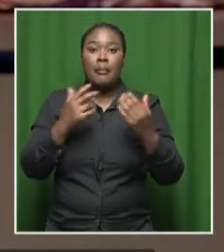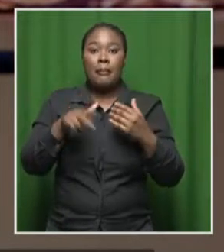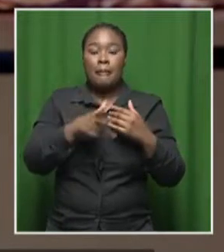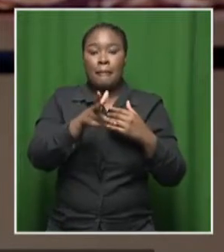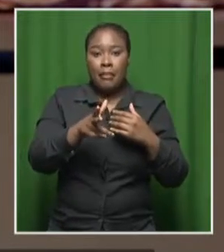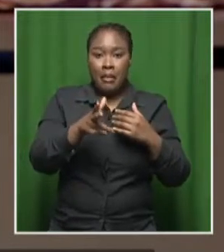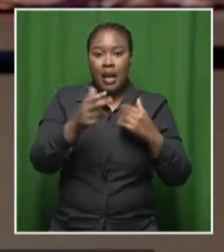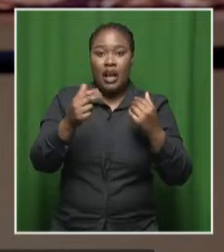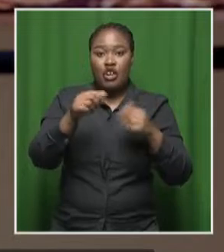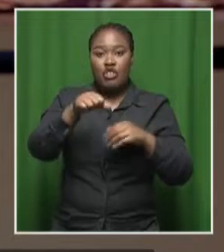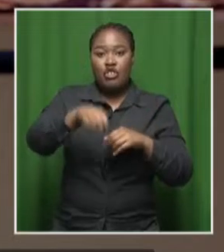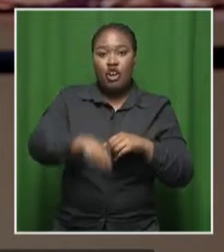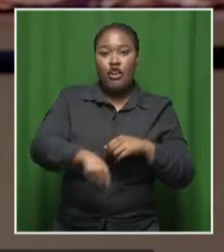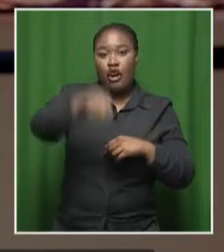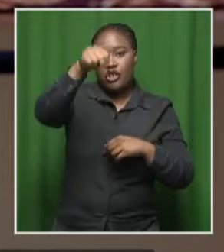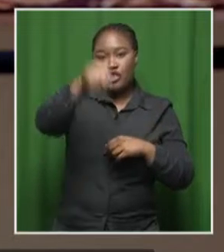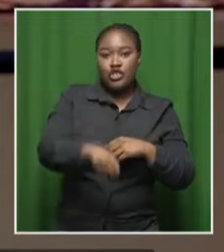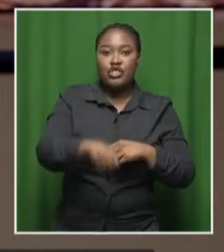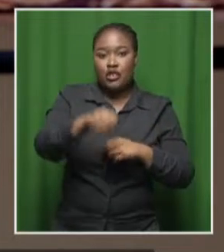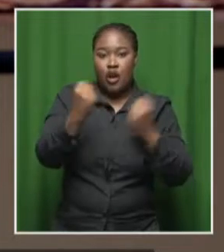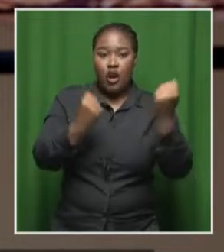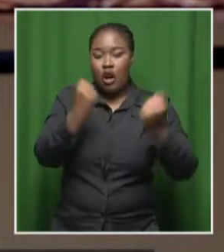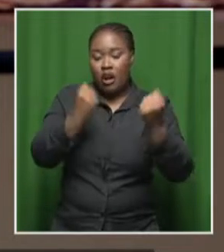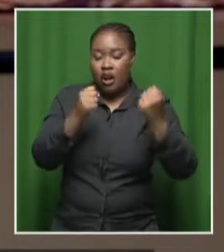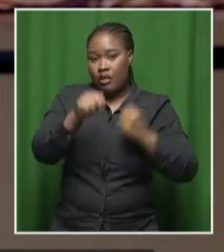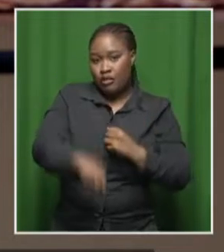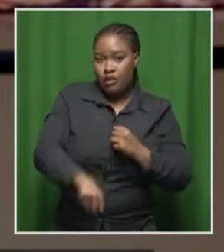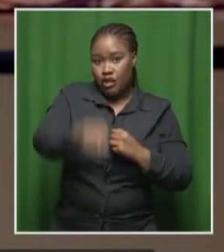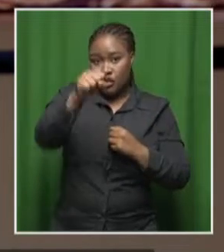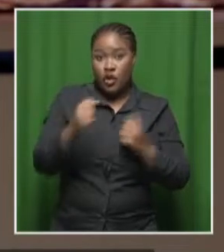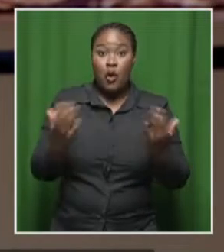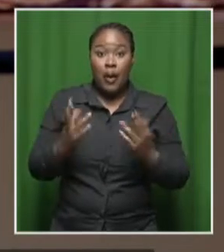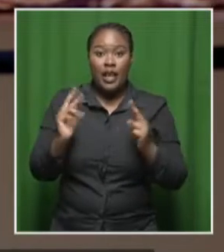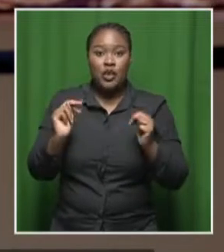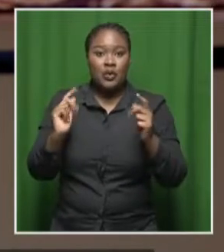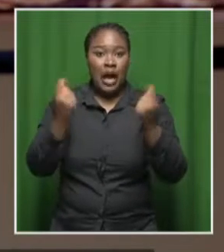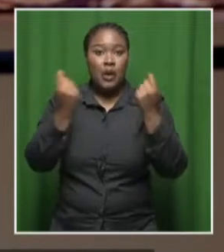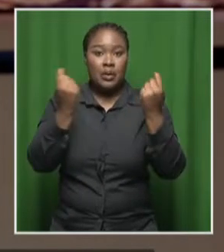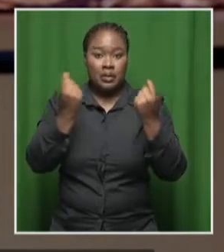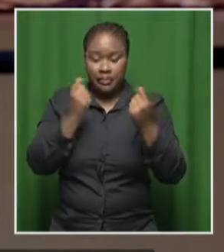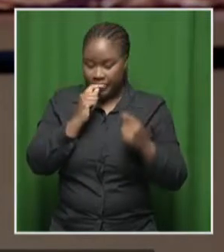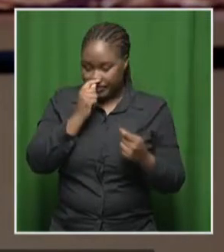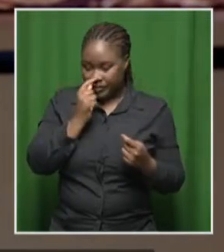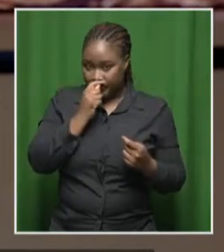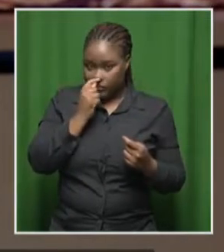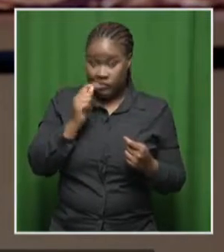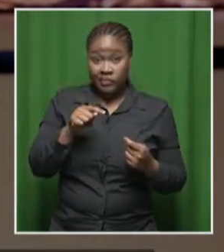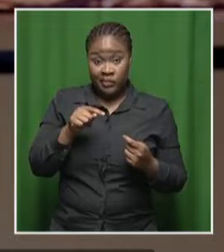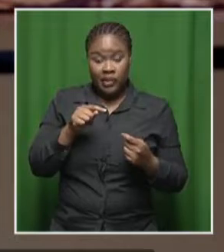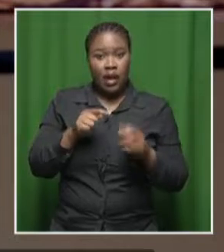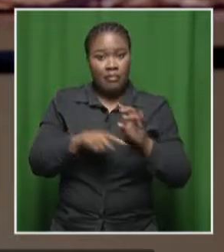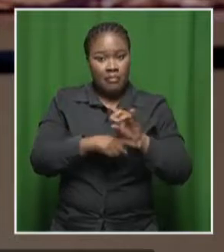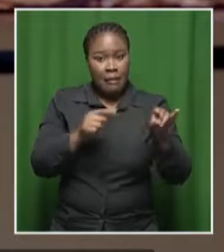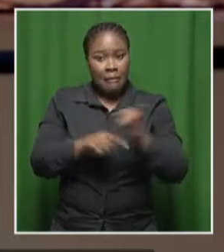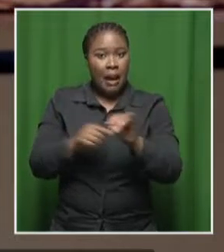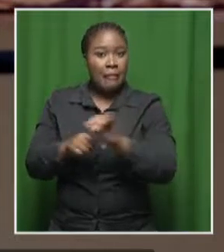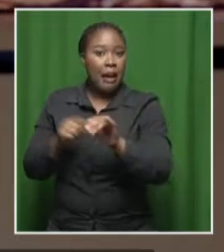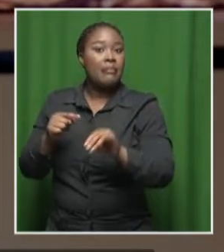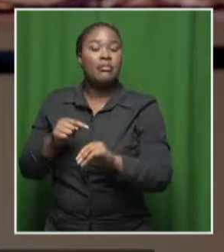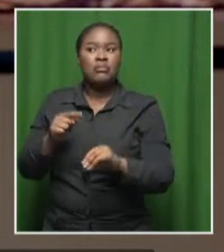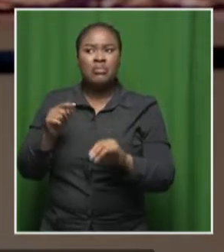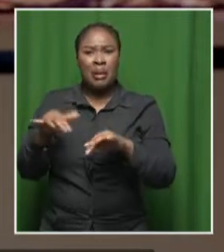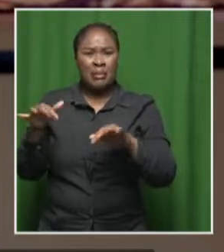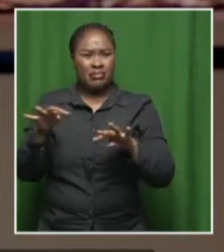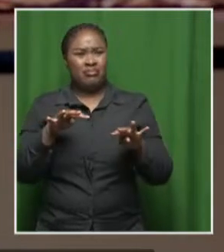In the city, in Newtown, absolutely. And where we find is an activity that to some may